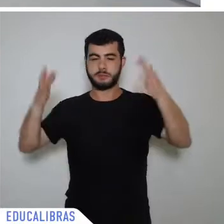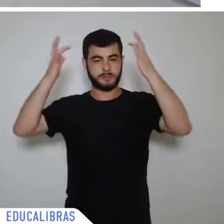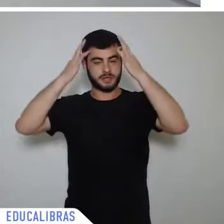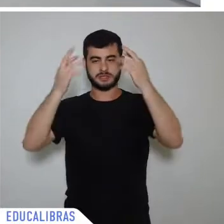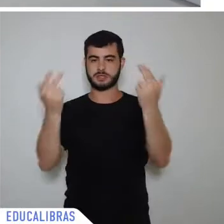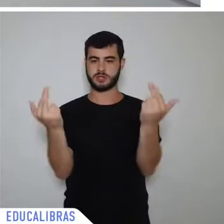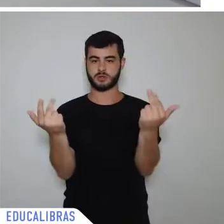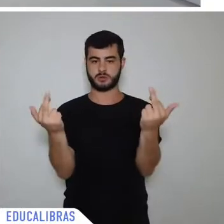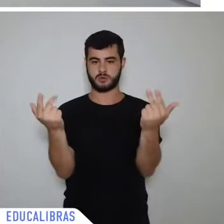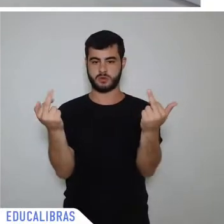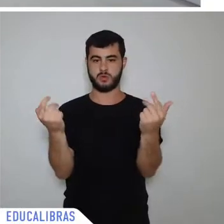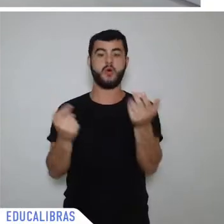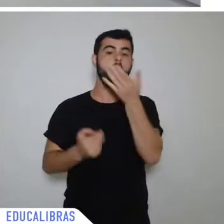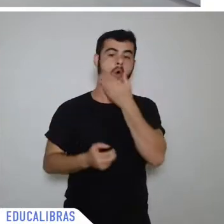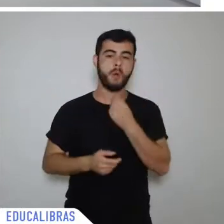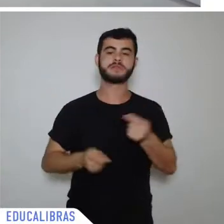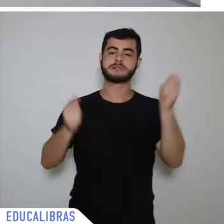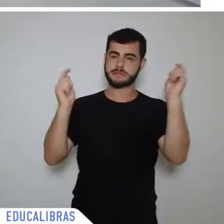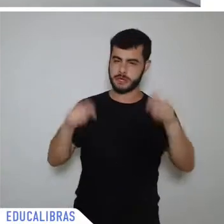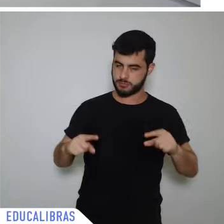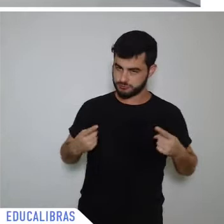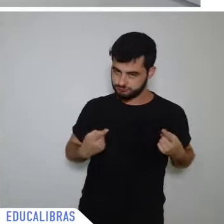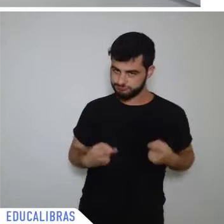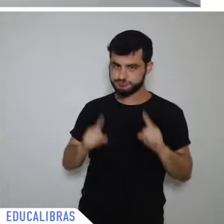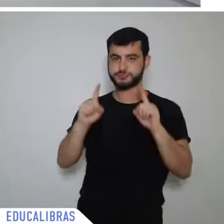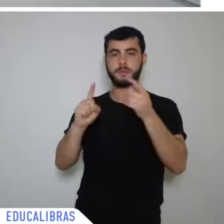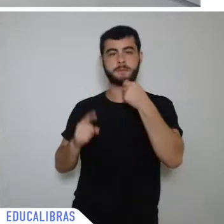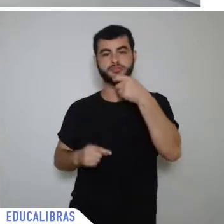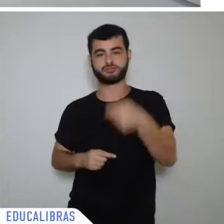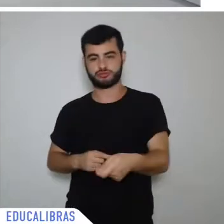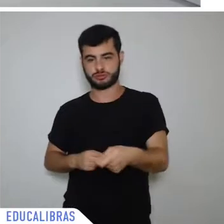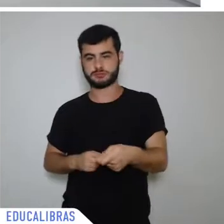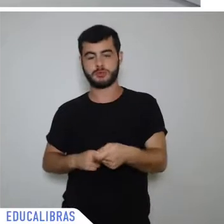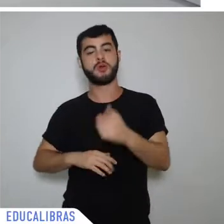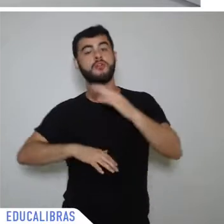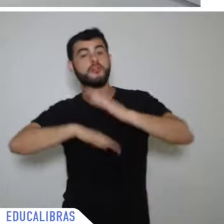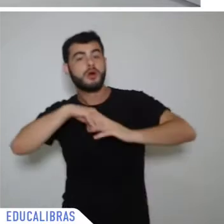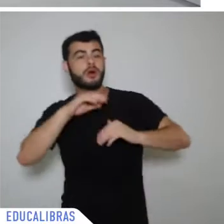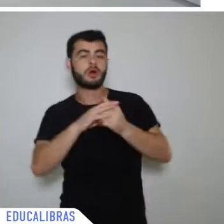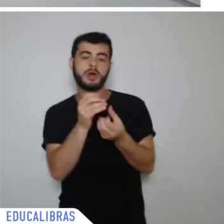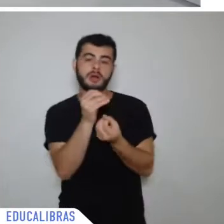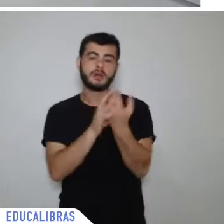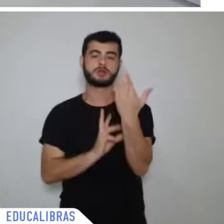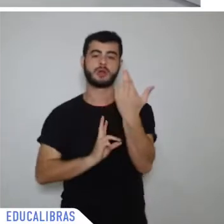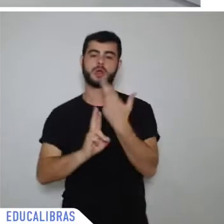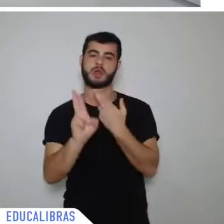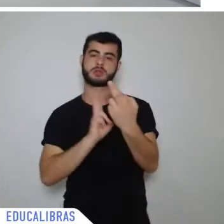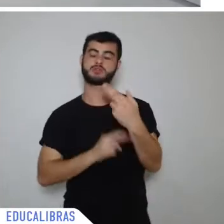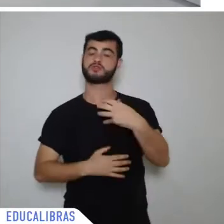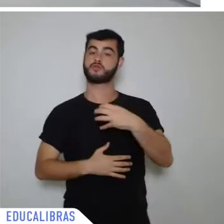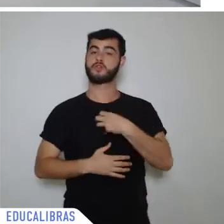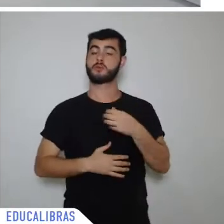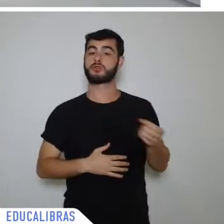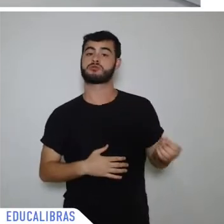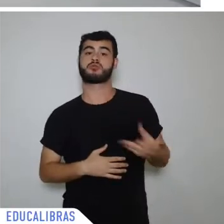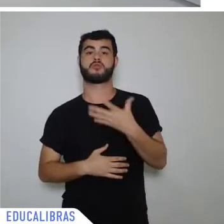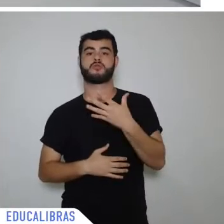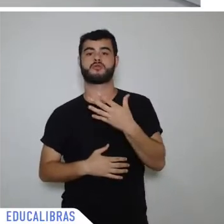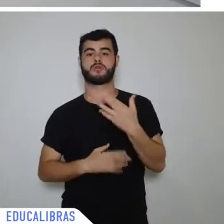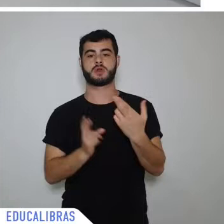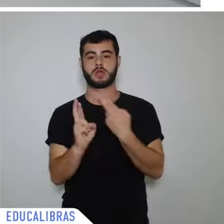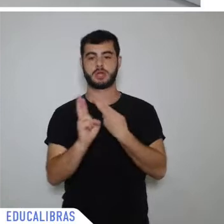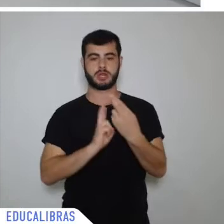think that this applies to men who are able to betray